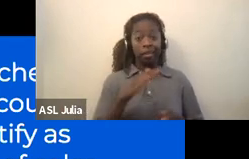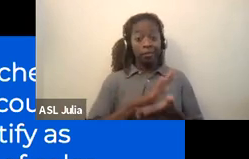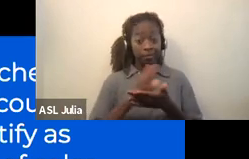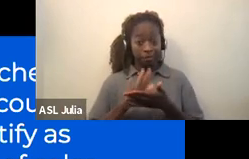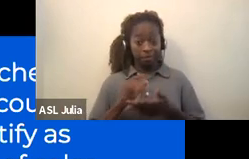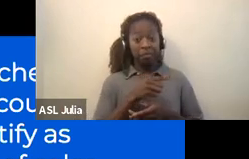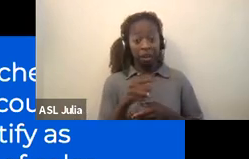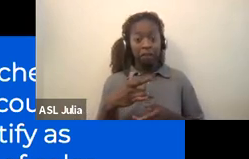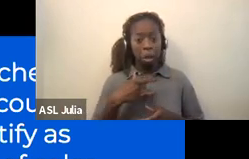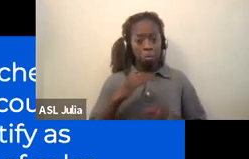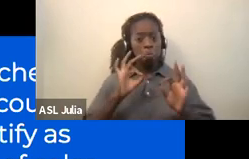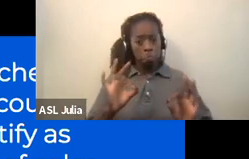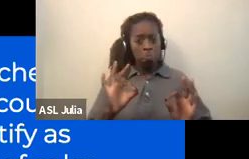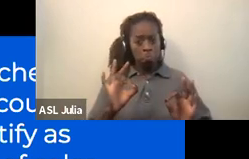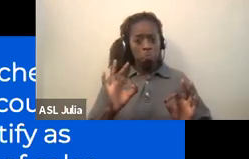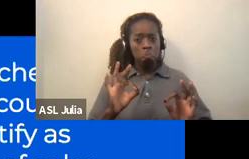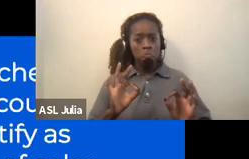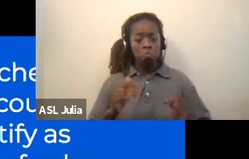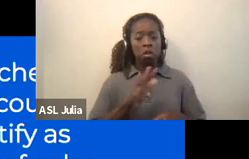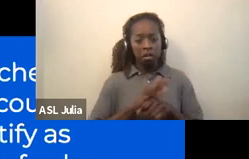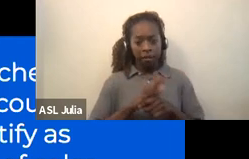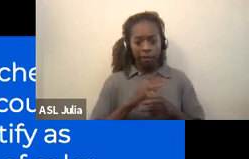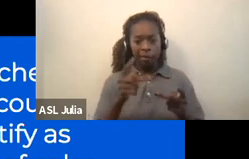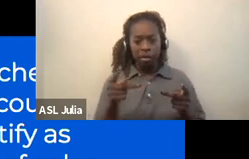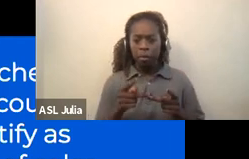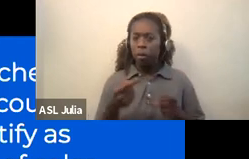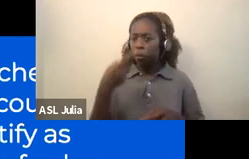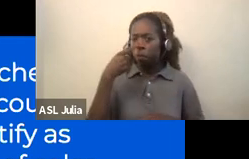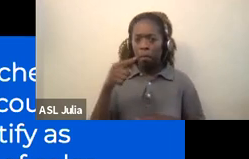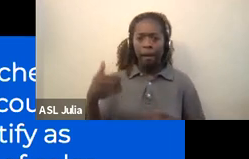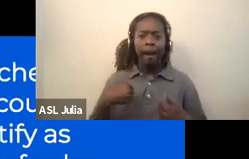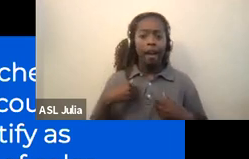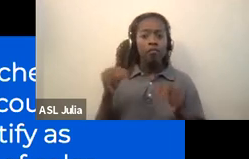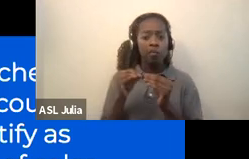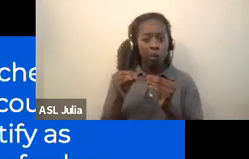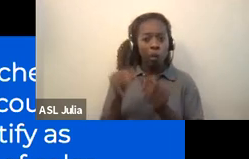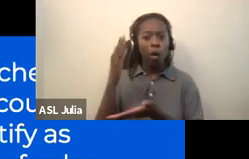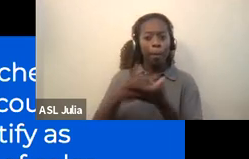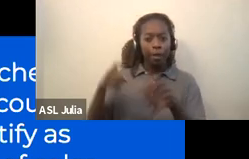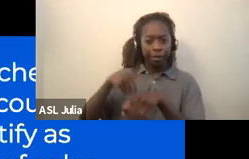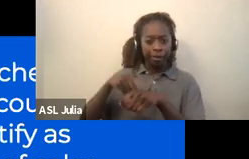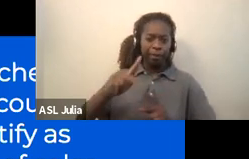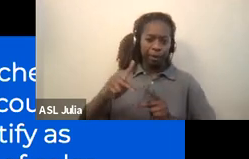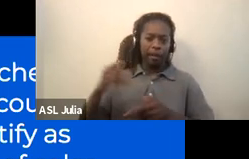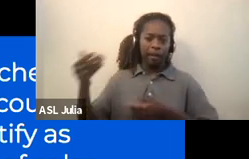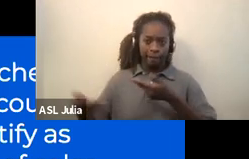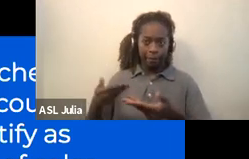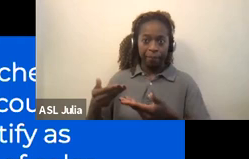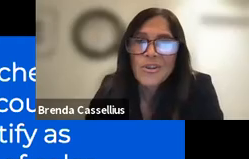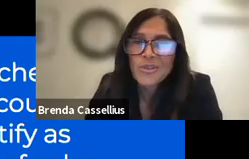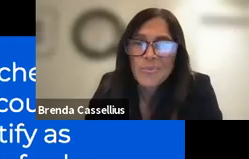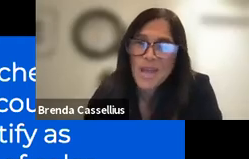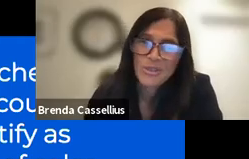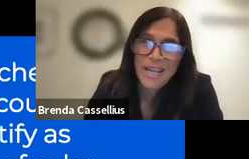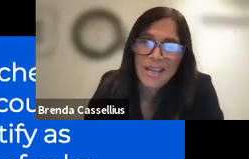hiring for part-time roles they would love to have another 10 to 15 part-time folks hired in